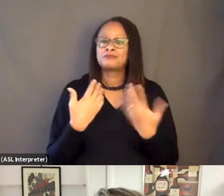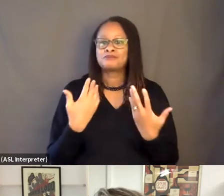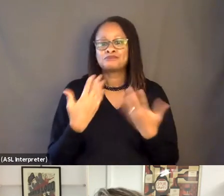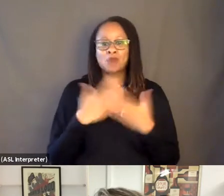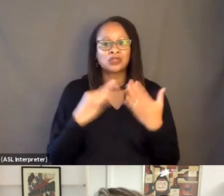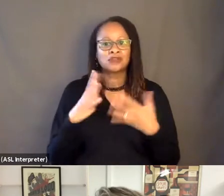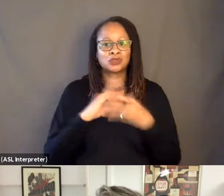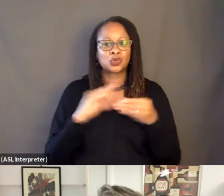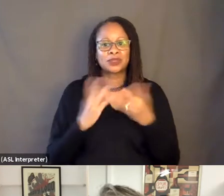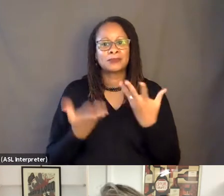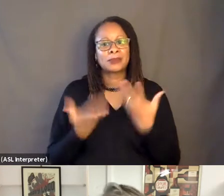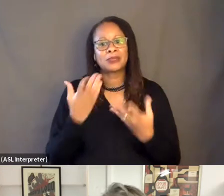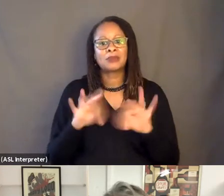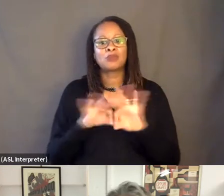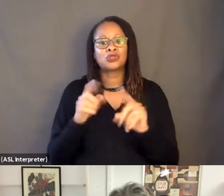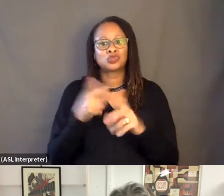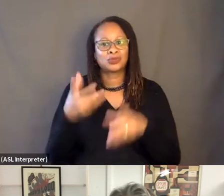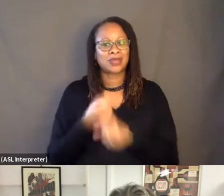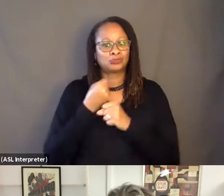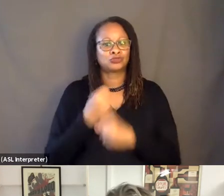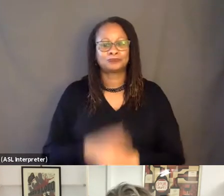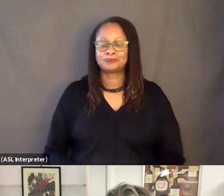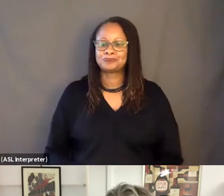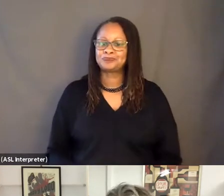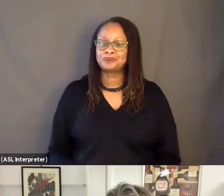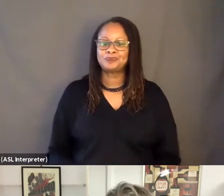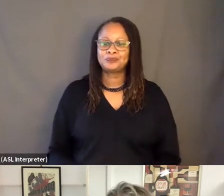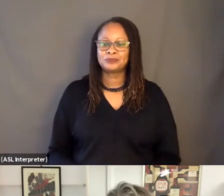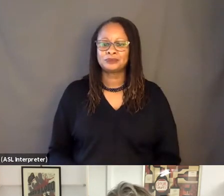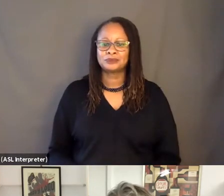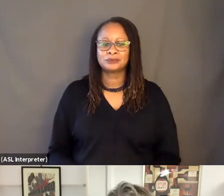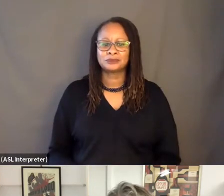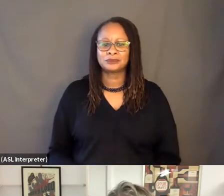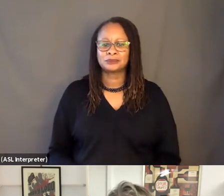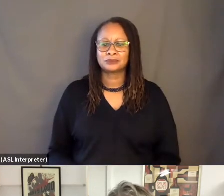capture? I think we sort of tried to take an approach. Not sure how much I did.